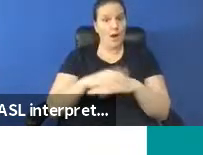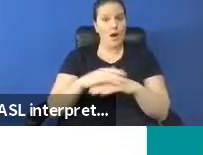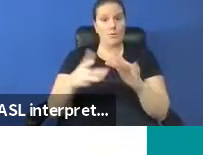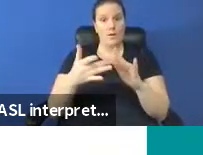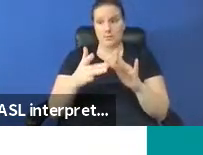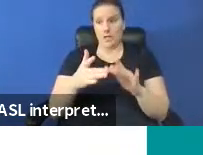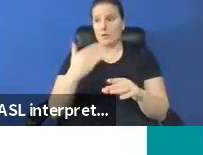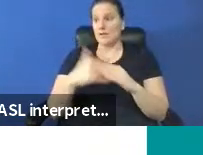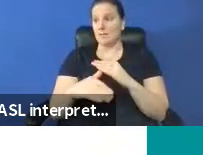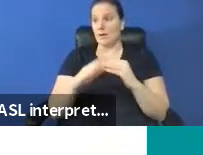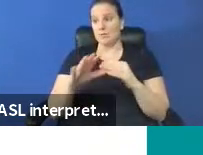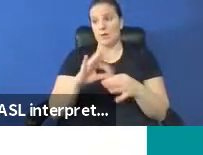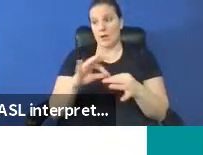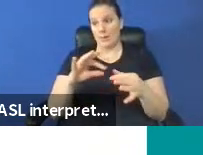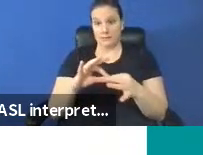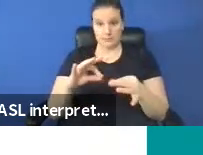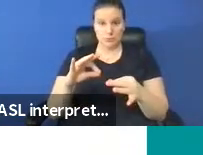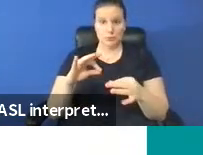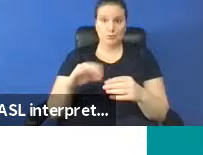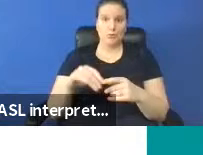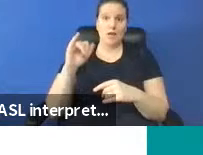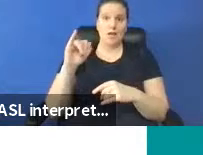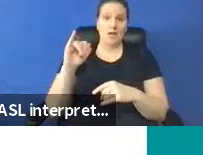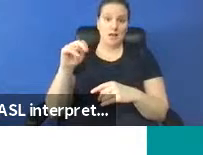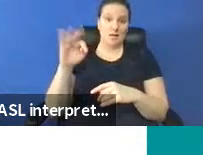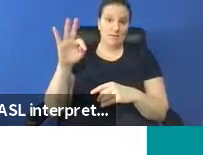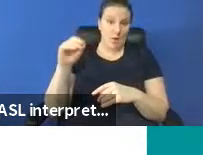website or email your comments to